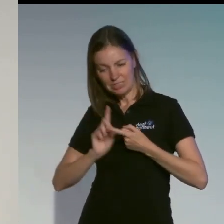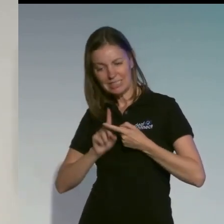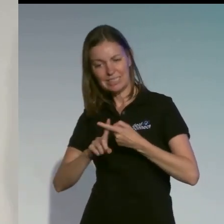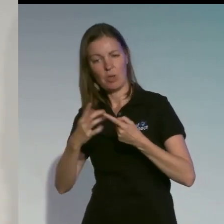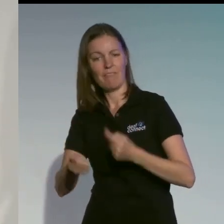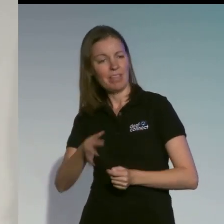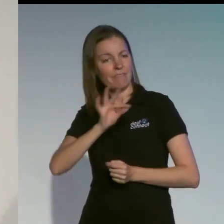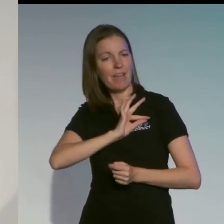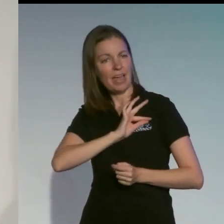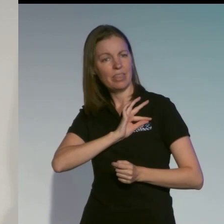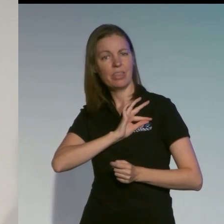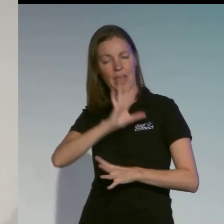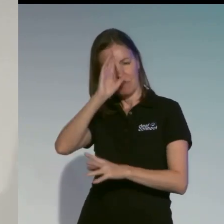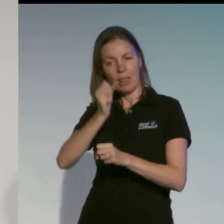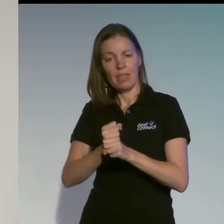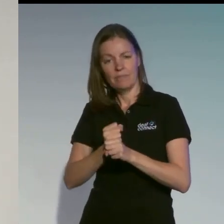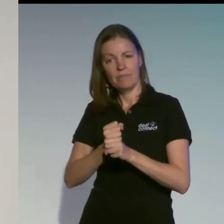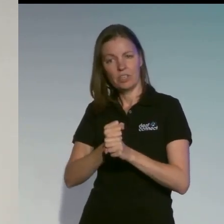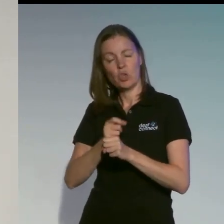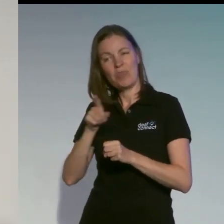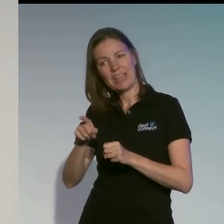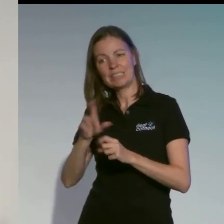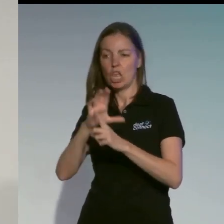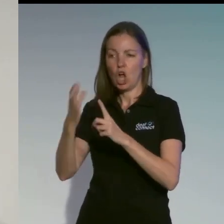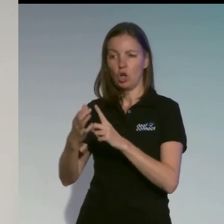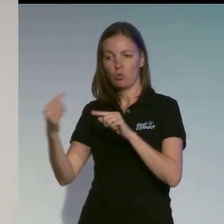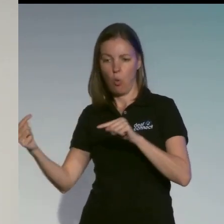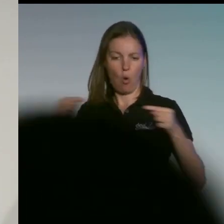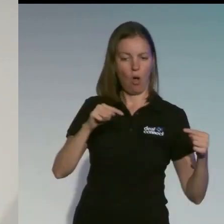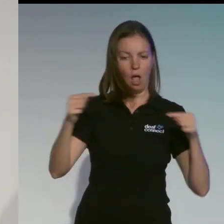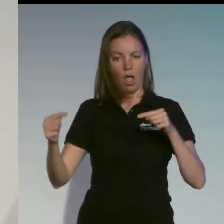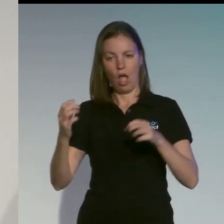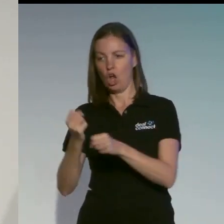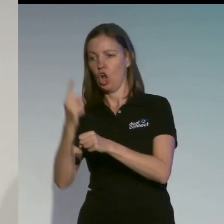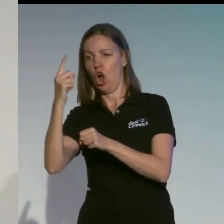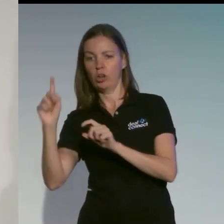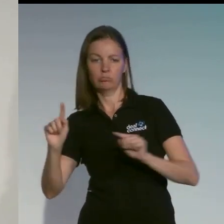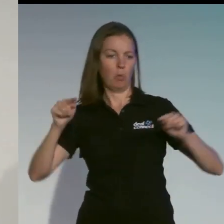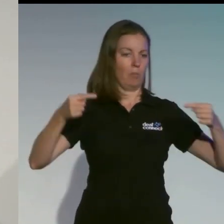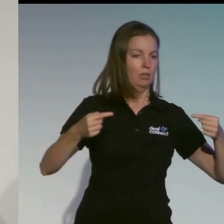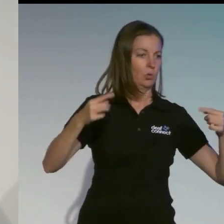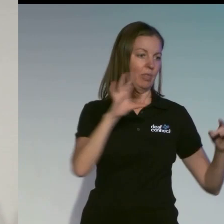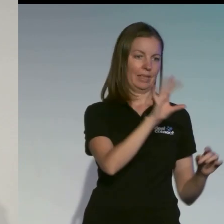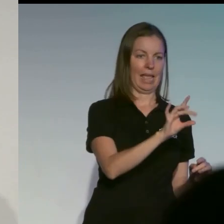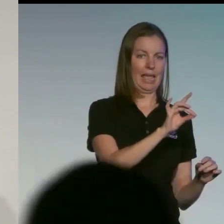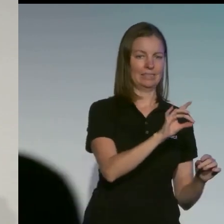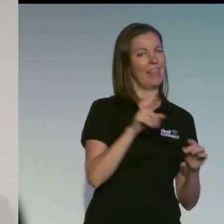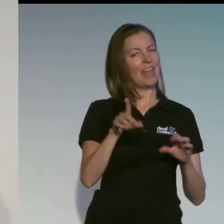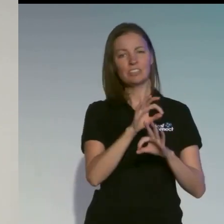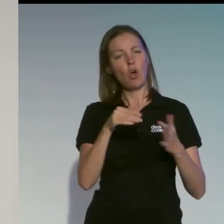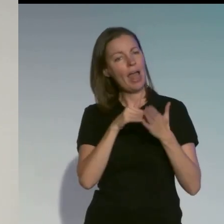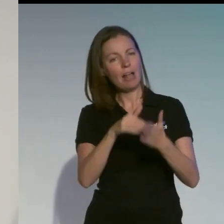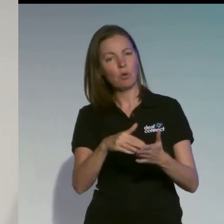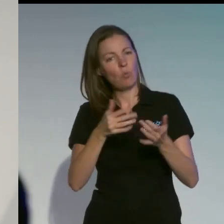faith, and that seeing this as part of the culture war between God versus the gays is the least helpful framing for this. It's